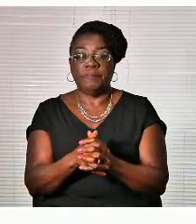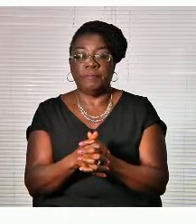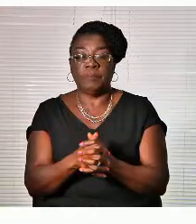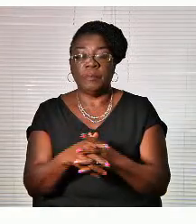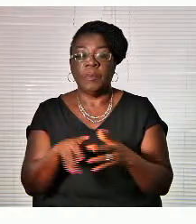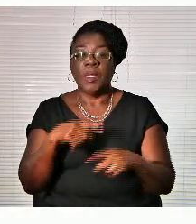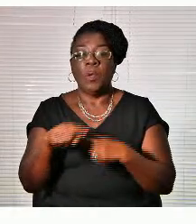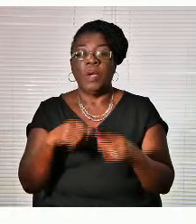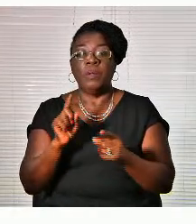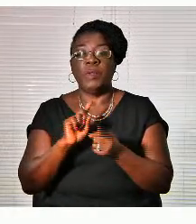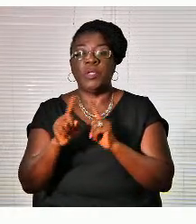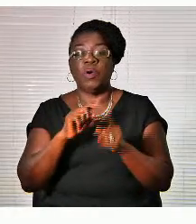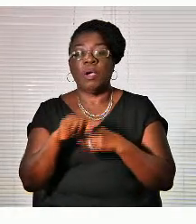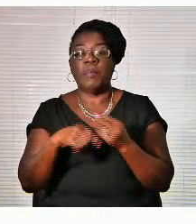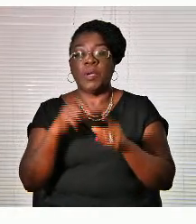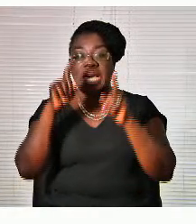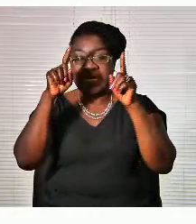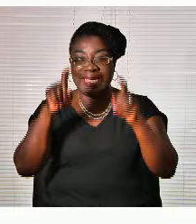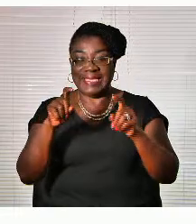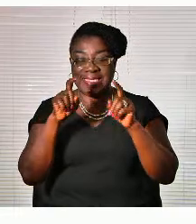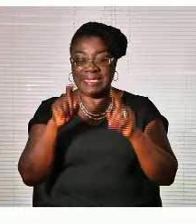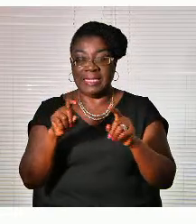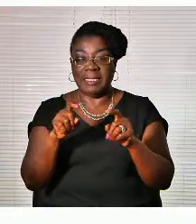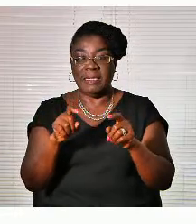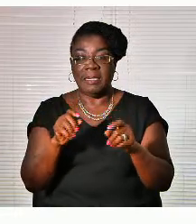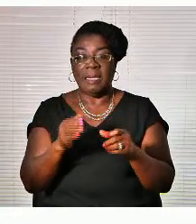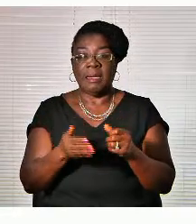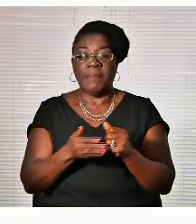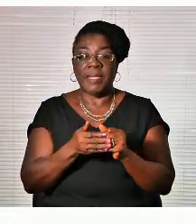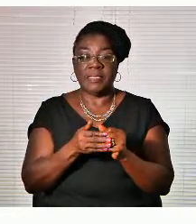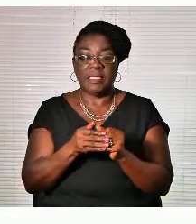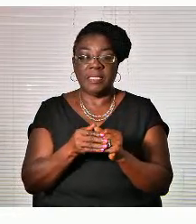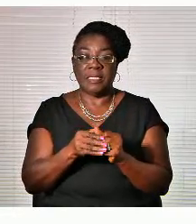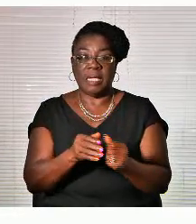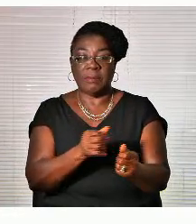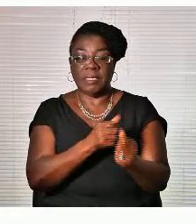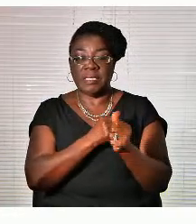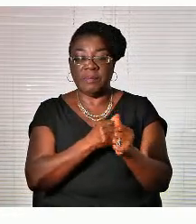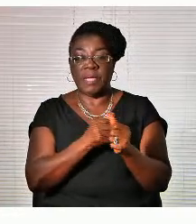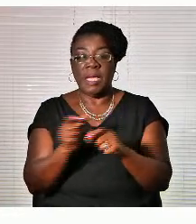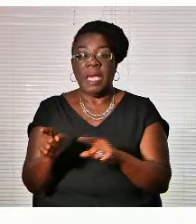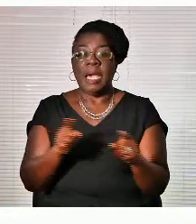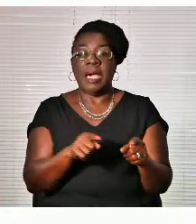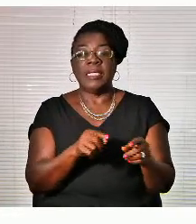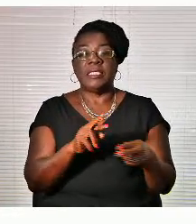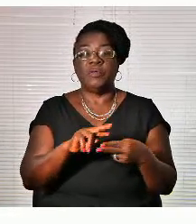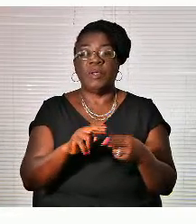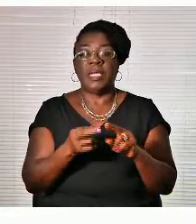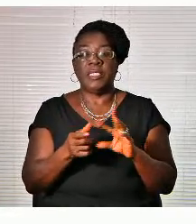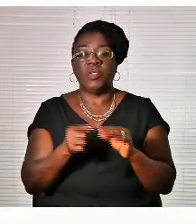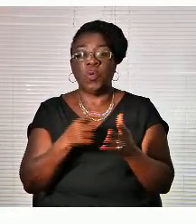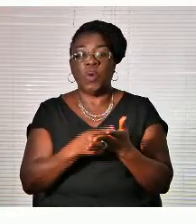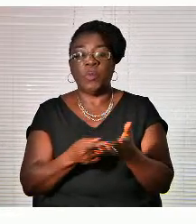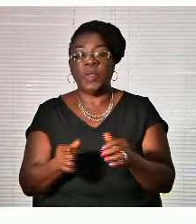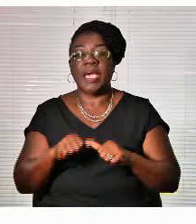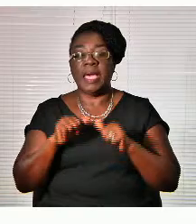When we talk about our testing capacities, as it relates to what we are able